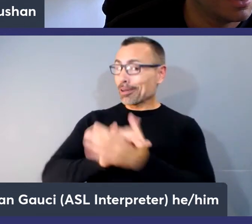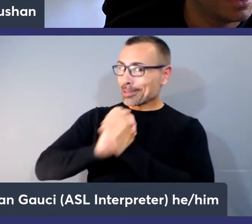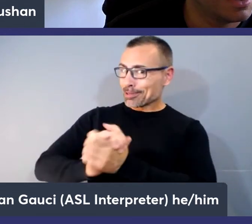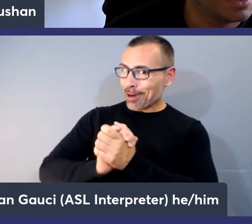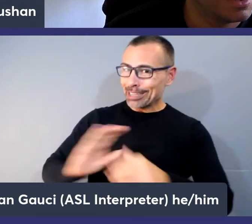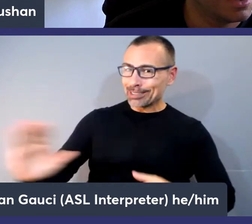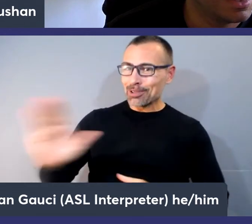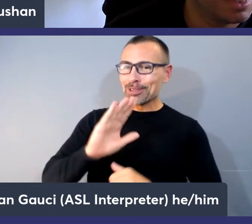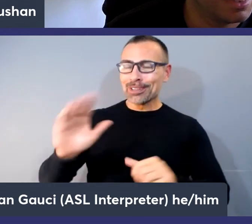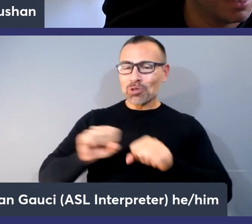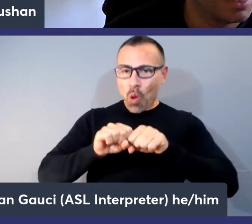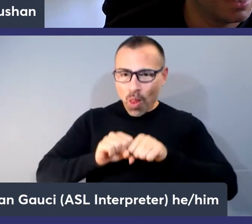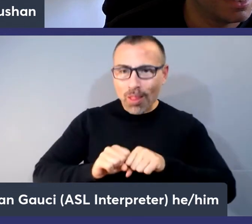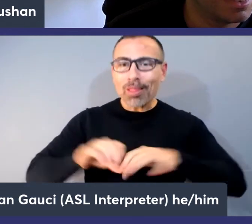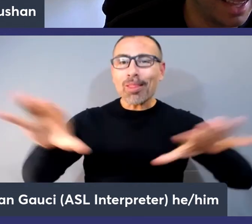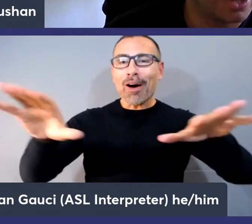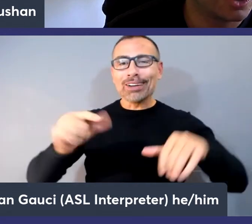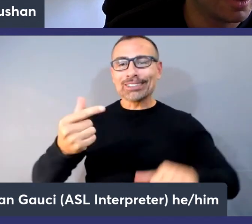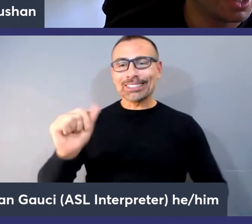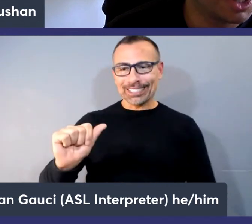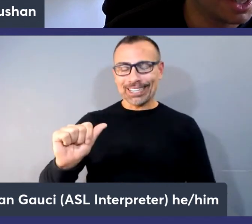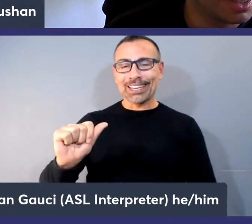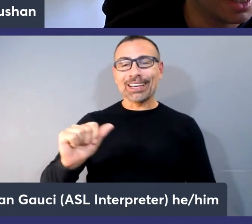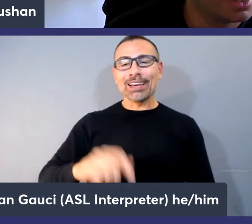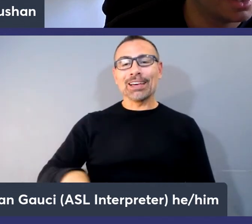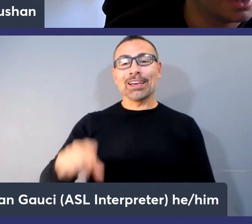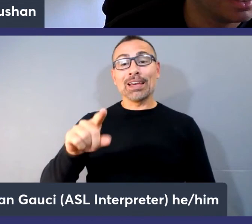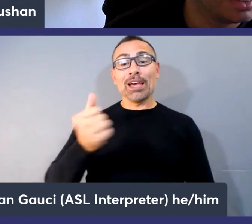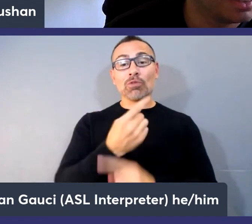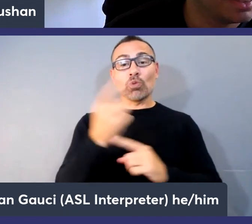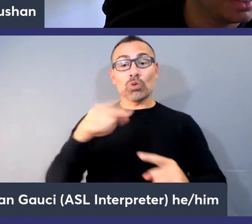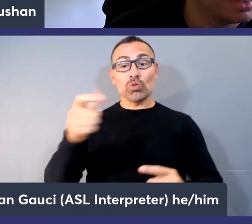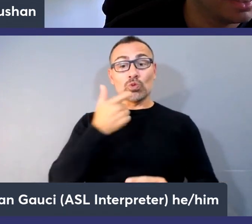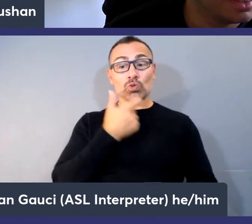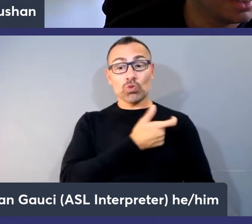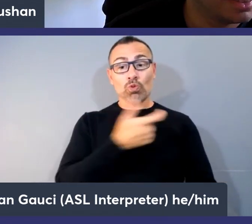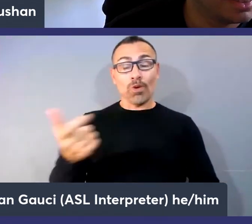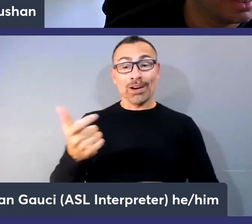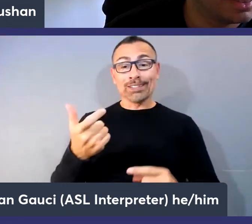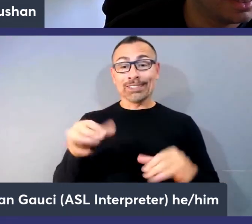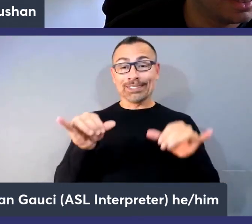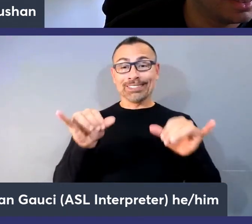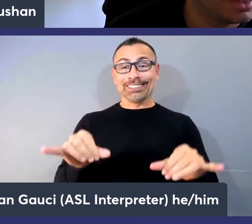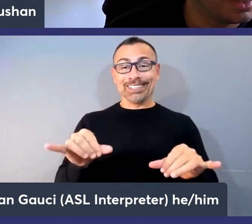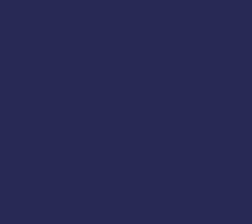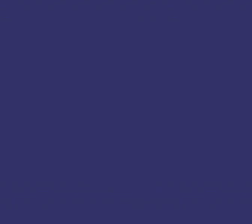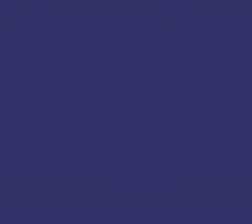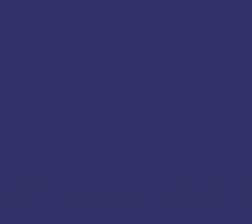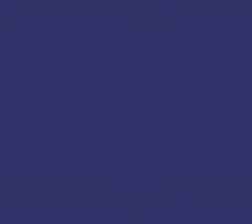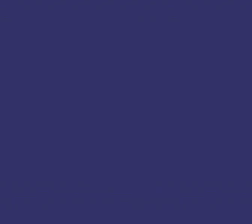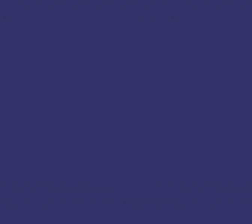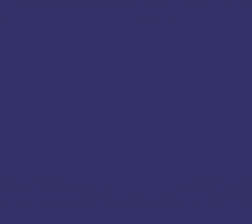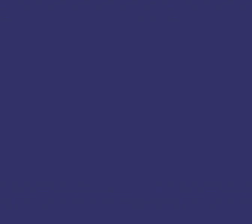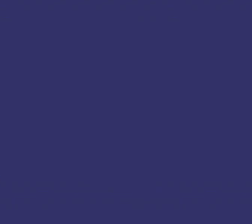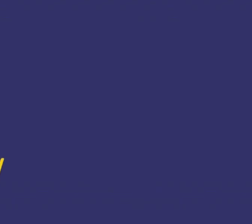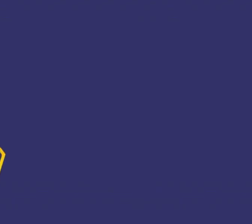your launch. Congrats on going GA. And Yeah. for Thank you so everyone else much. who's watching, stay tuned. We have someone else coming up right next.